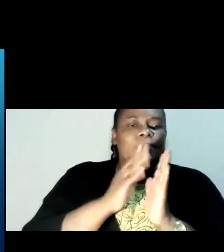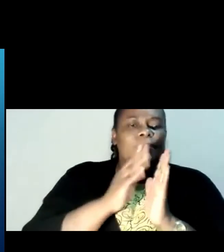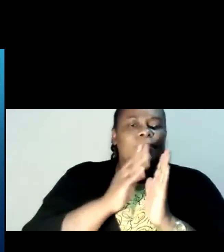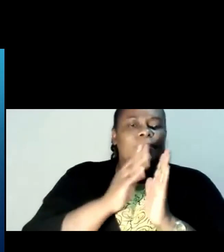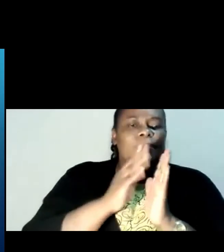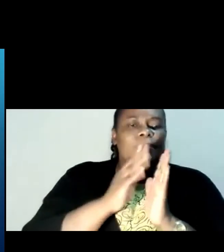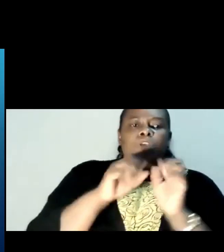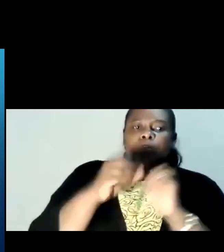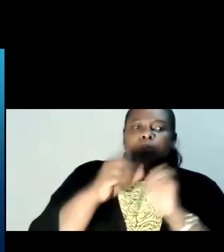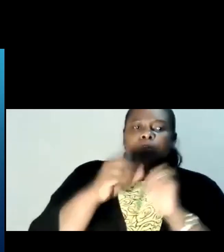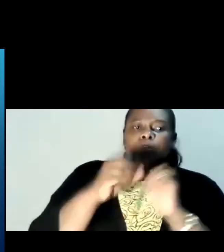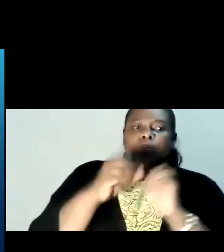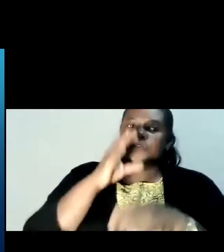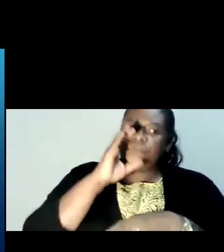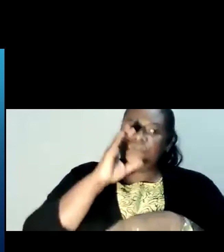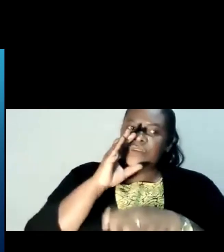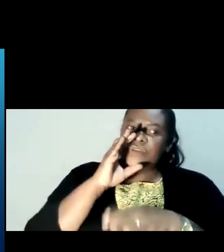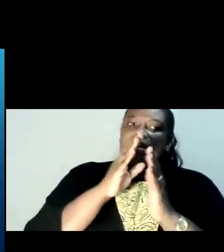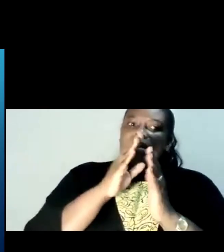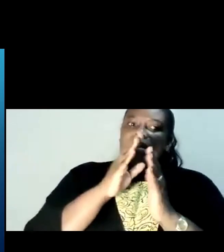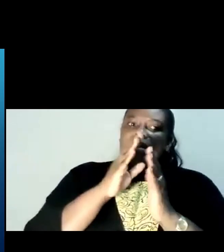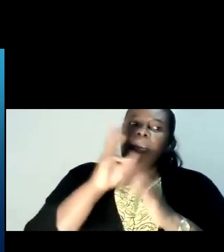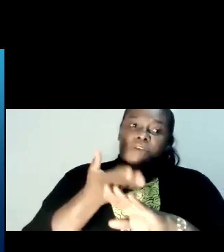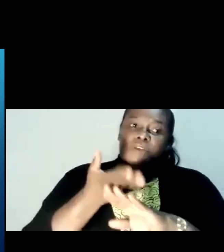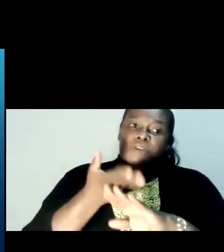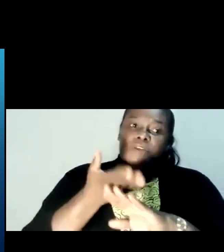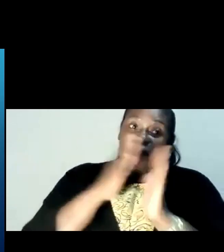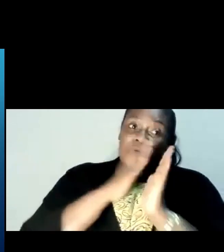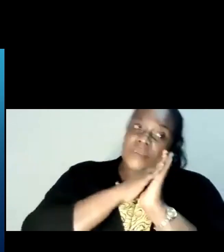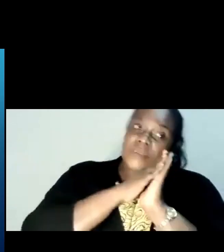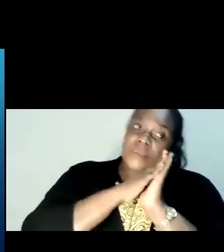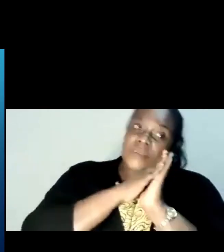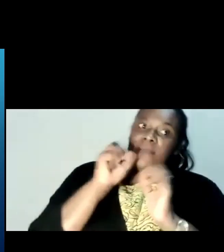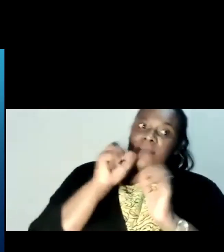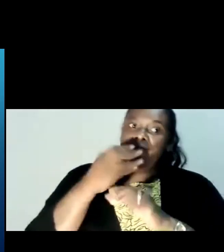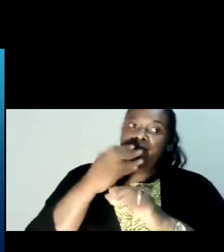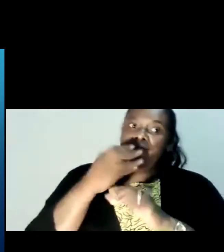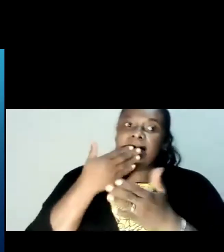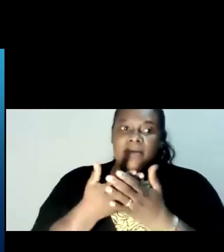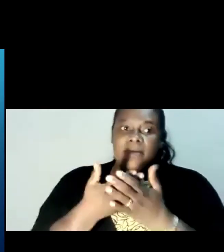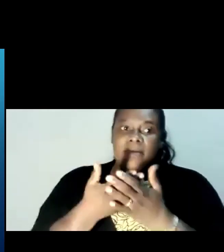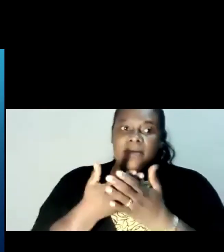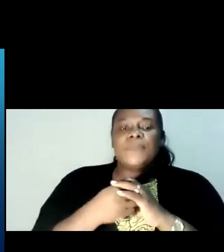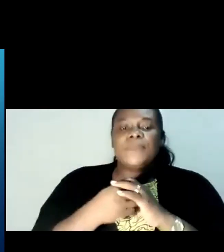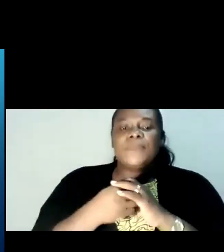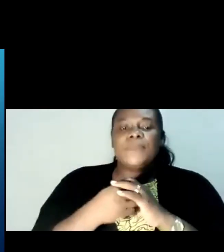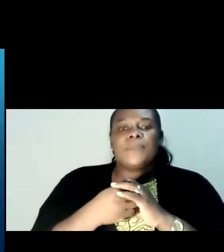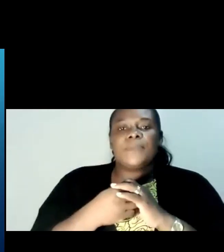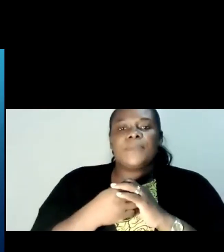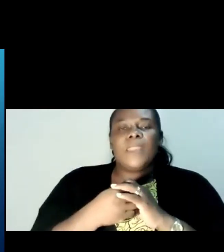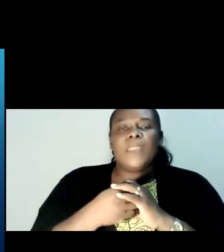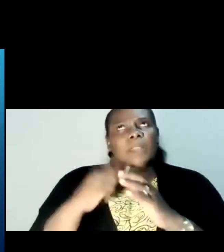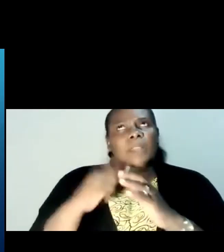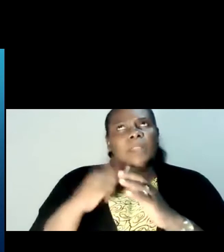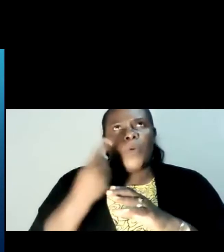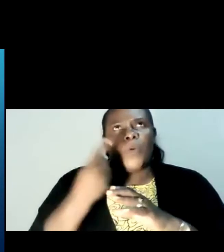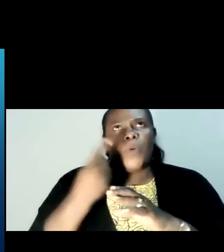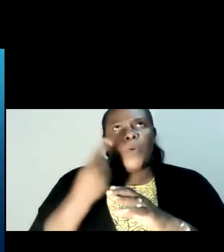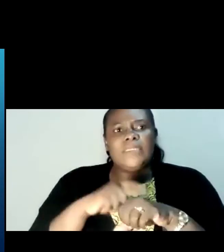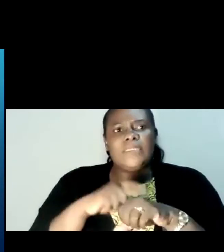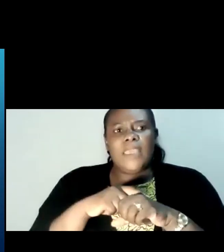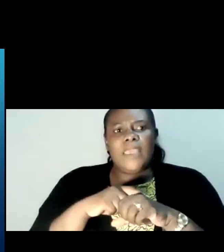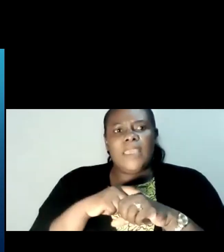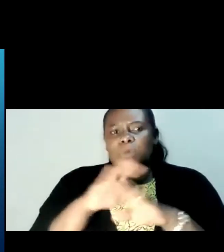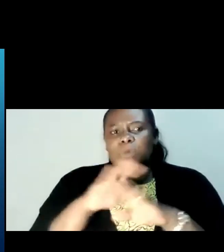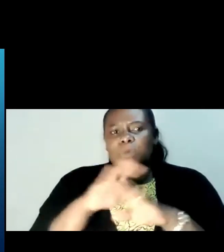And the only time I wouldn't recommend drinking water before going to bed is if